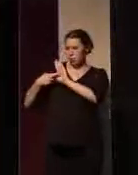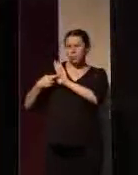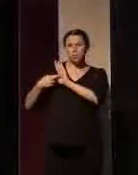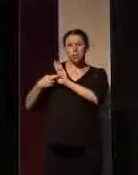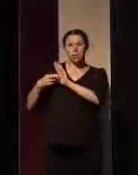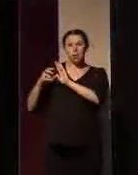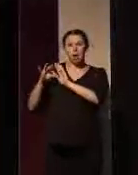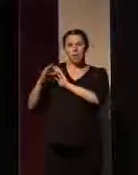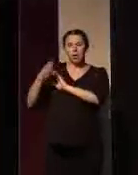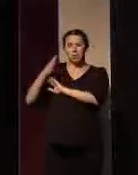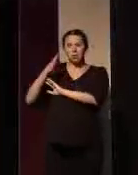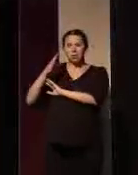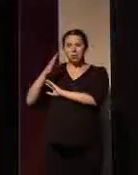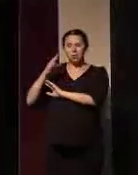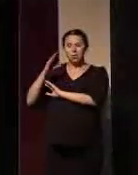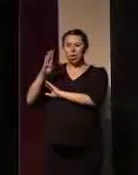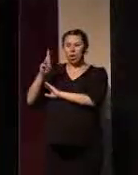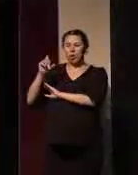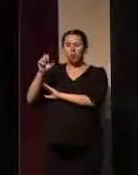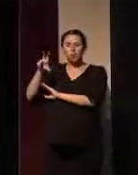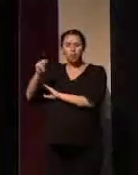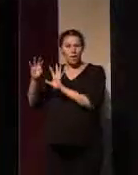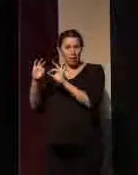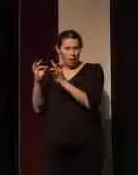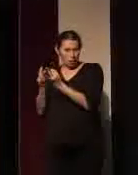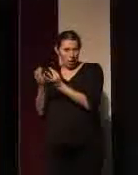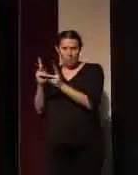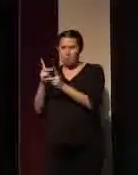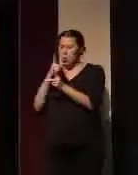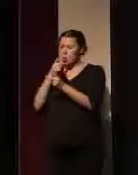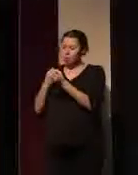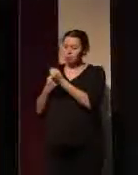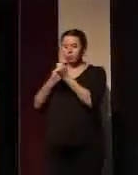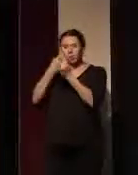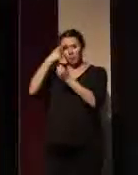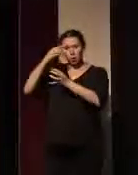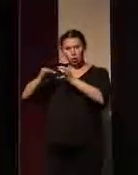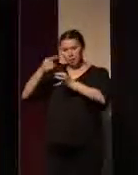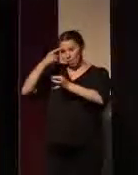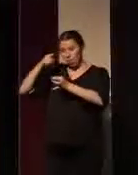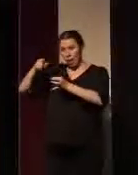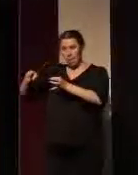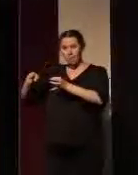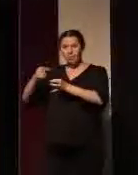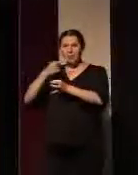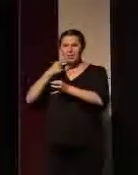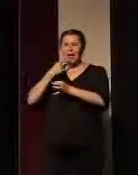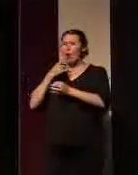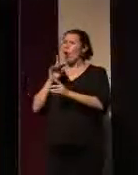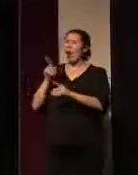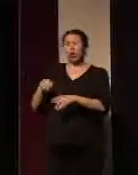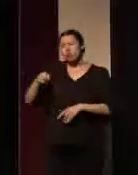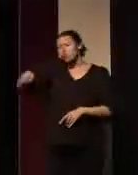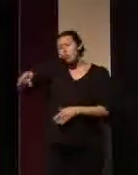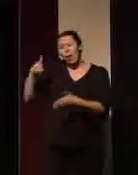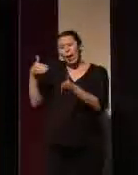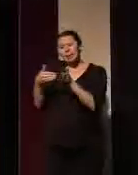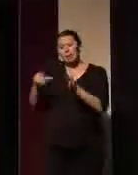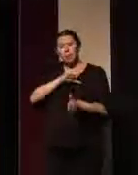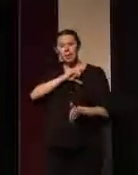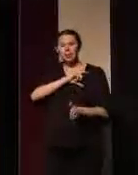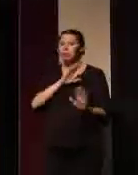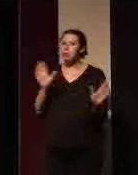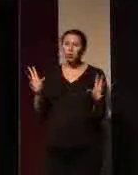family and those that are advocating for justice on their behalf are anti-police. That has just been